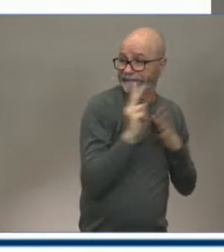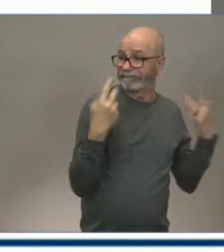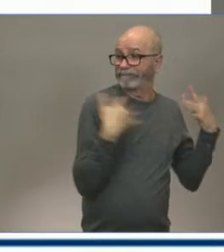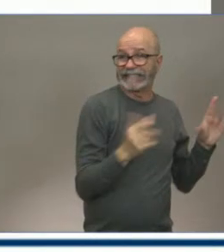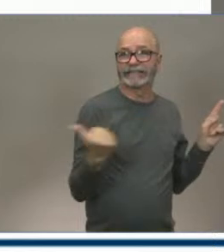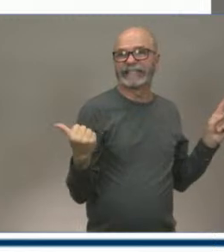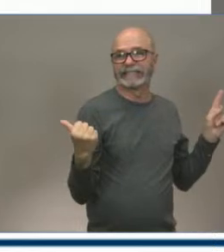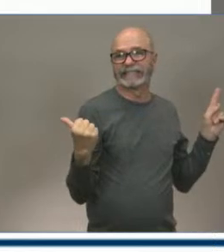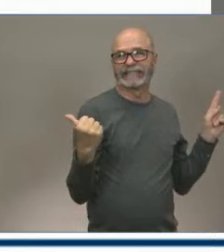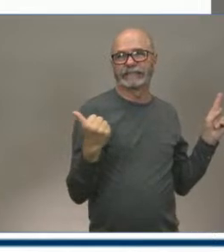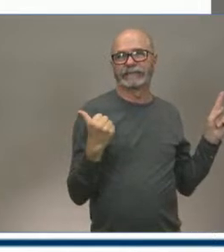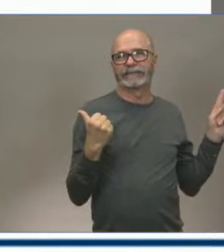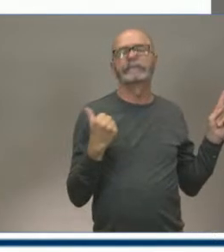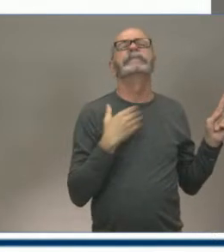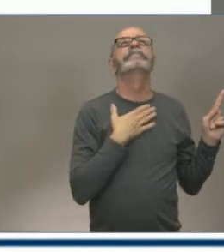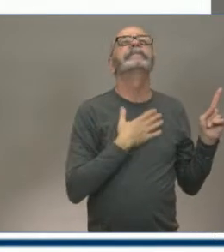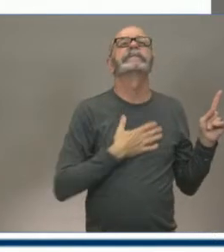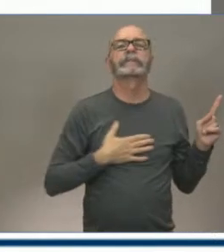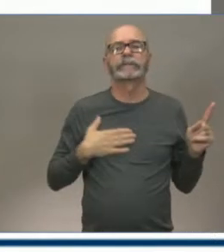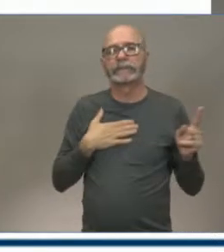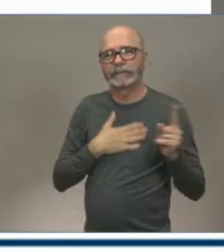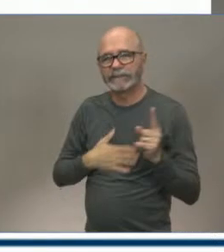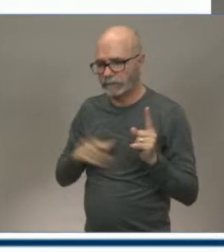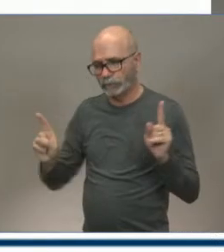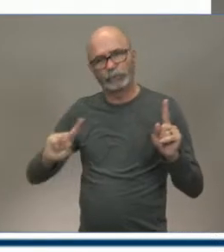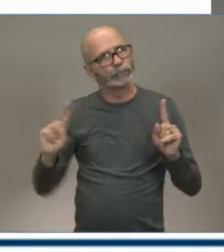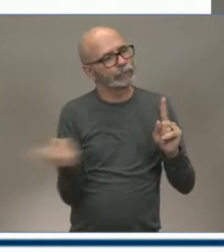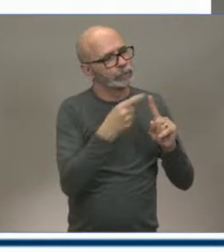don't need to isolate until you wait for your test result.